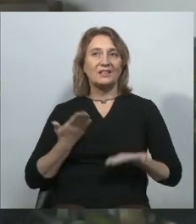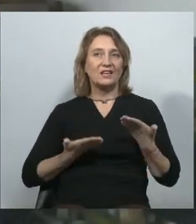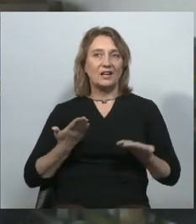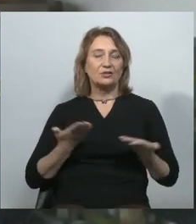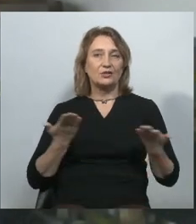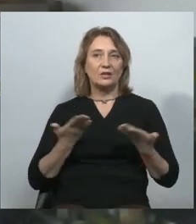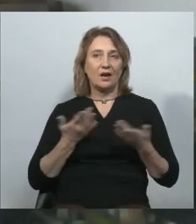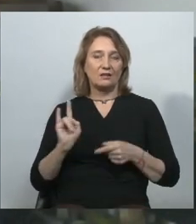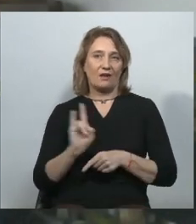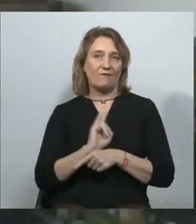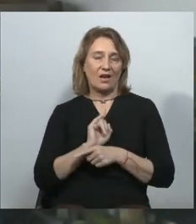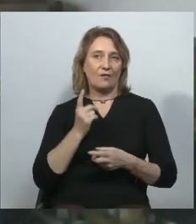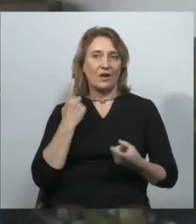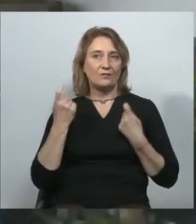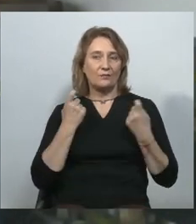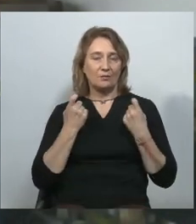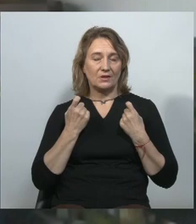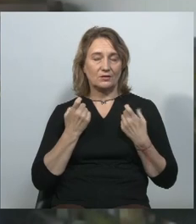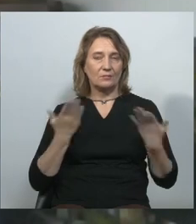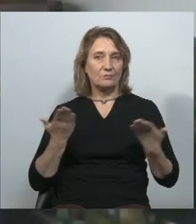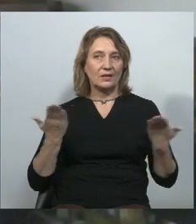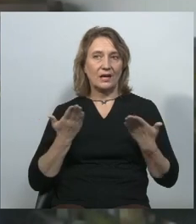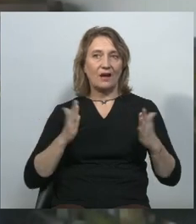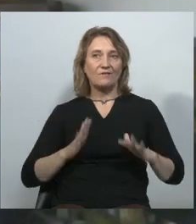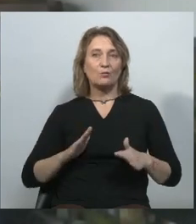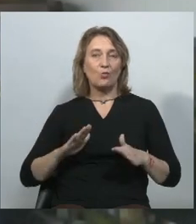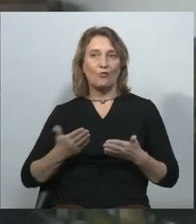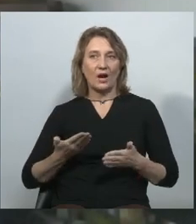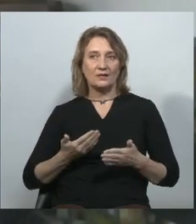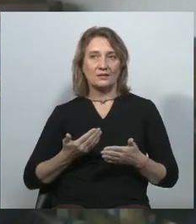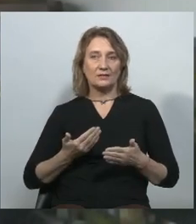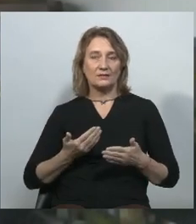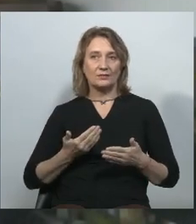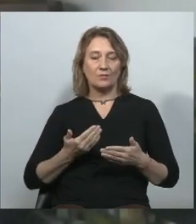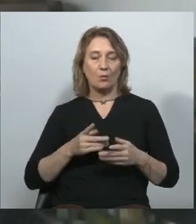coordinate just citizens delivering food to elderly